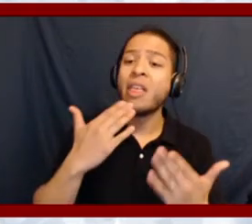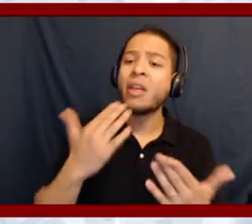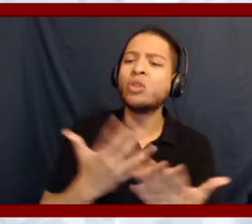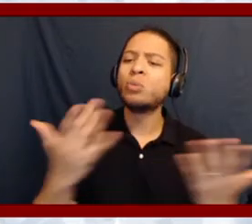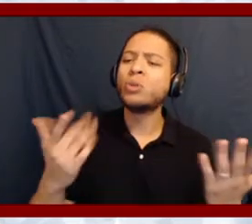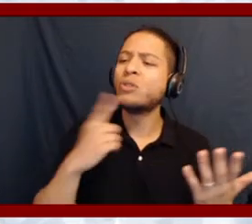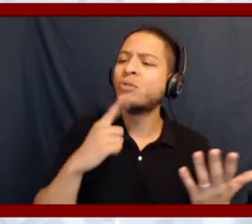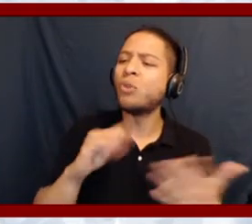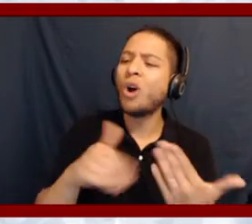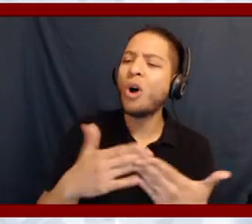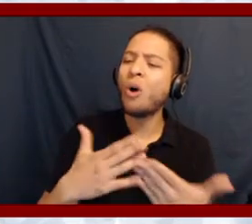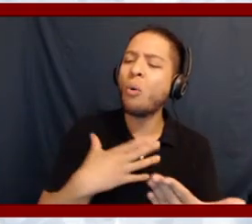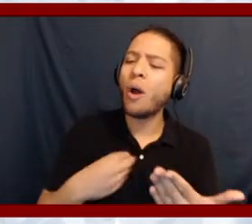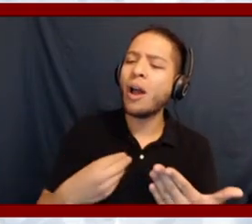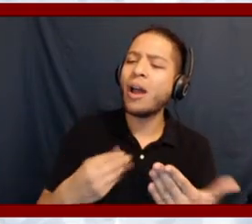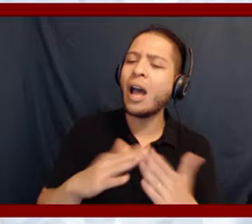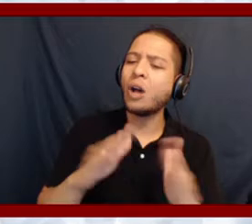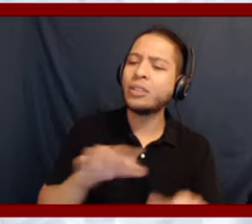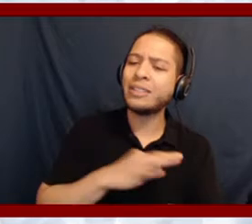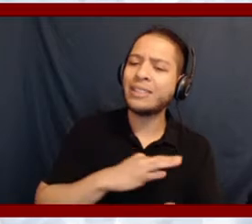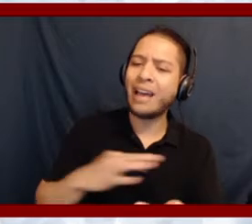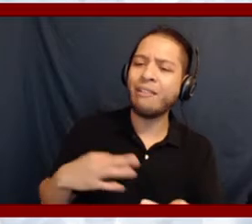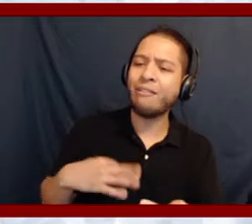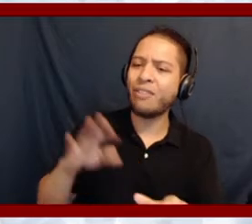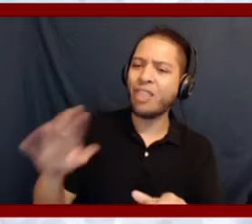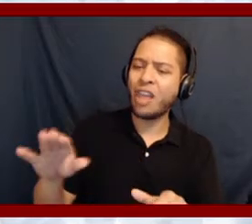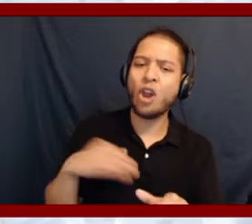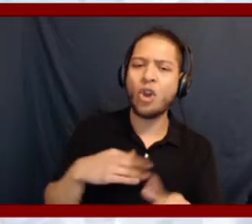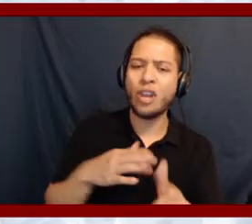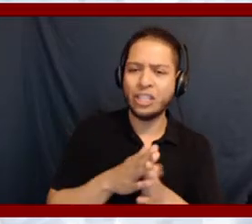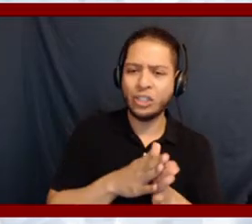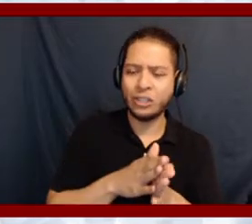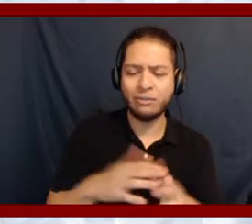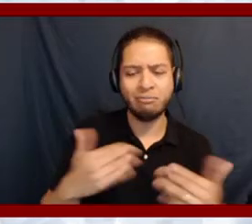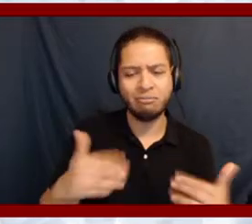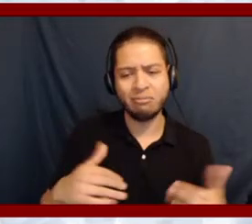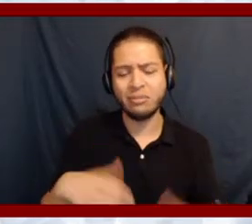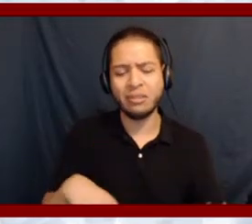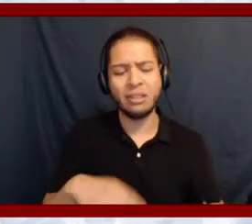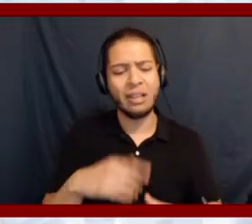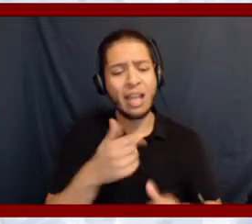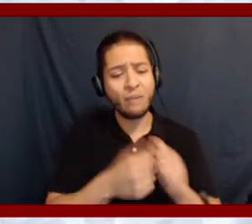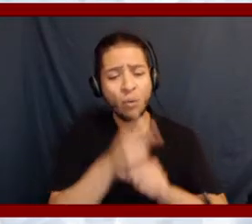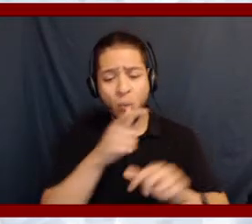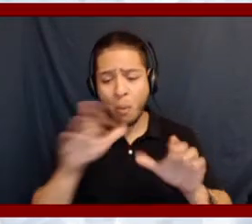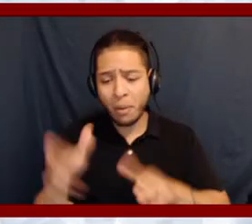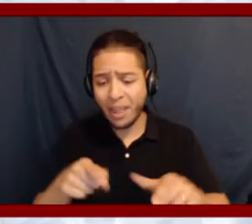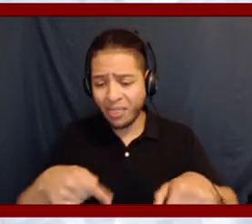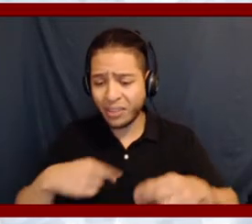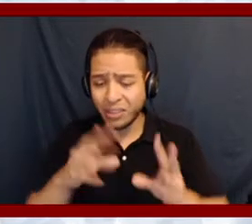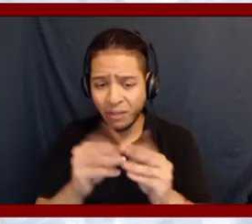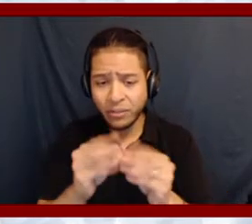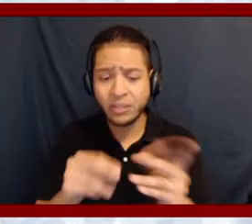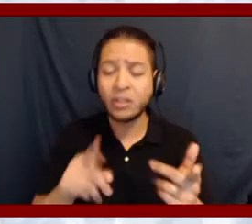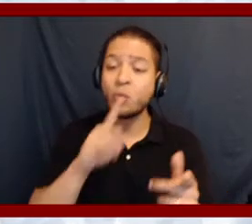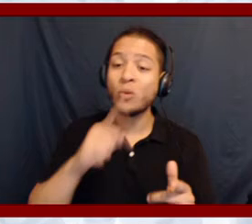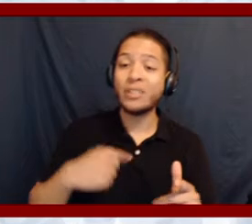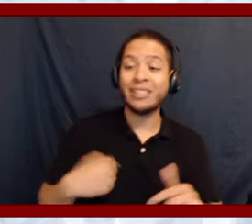Initiative, HBCUs, for their extraordinary work in planning this conference. Less than a month ago, we were hoping to do this in